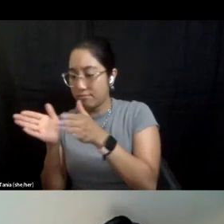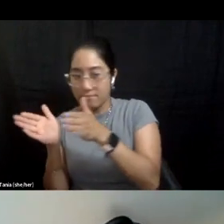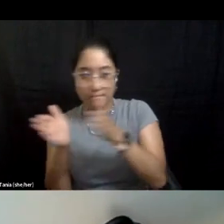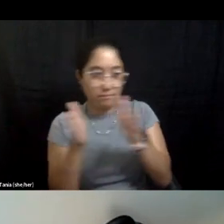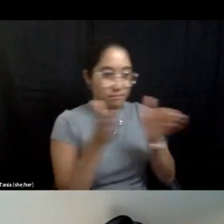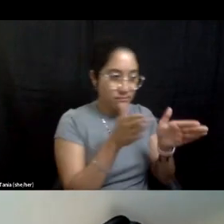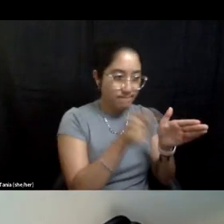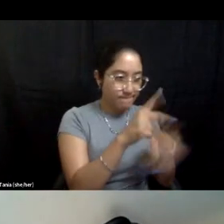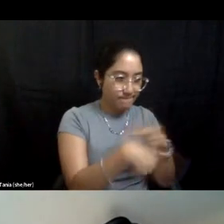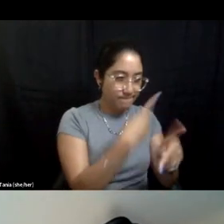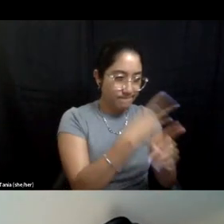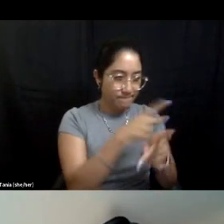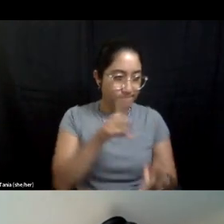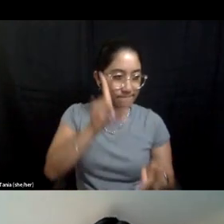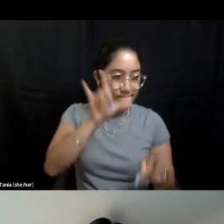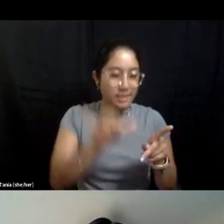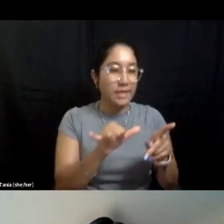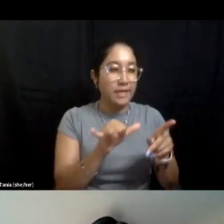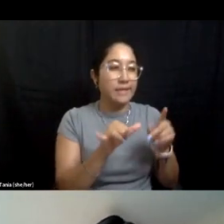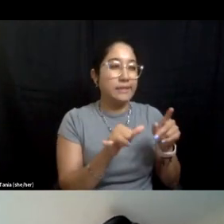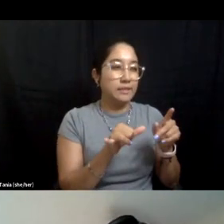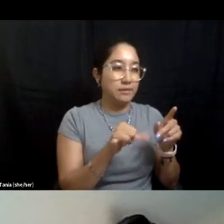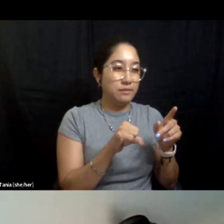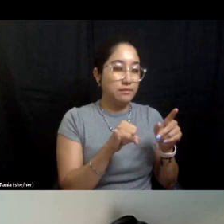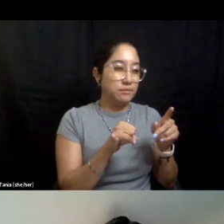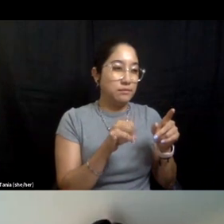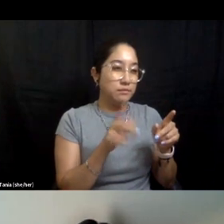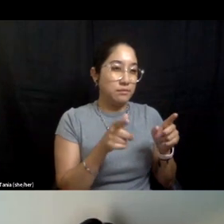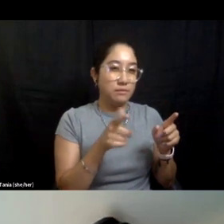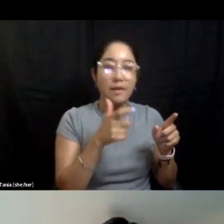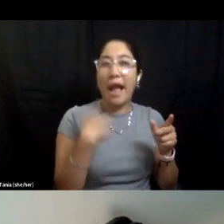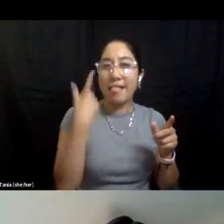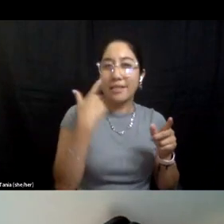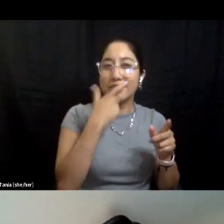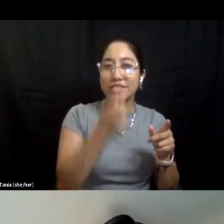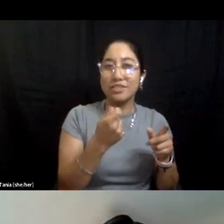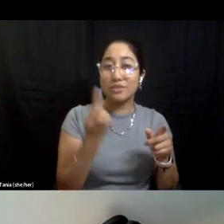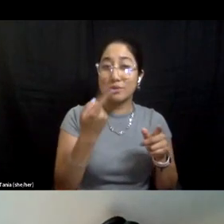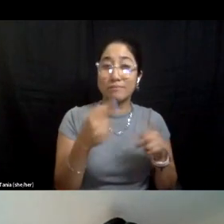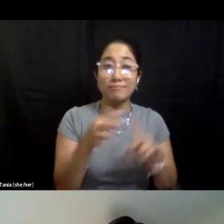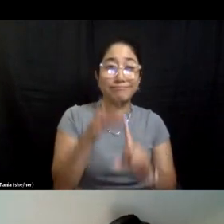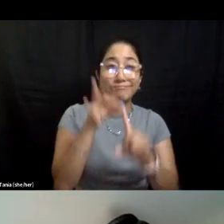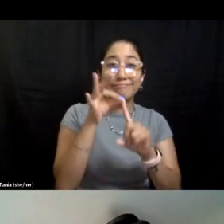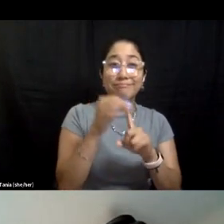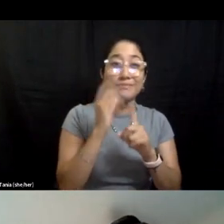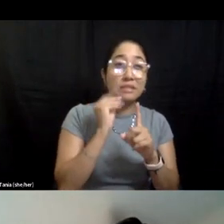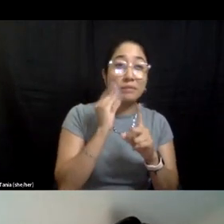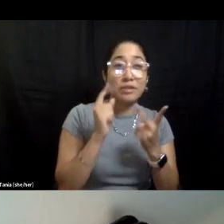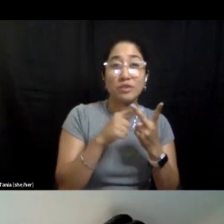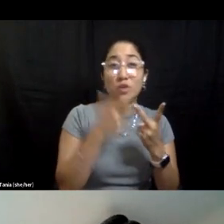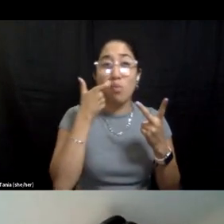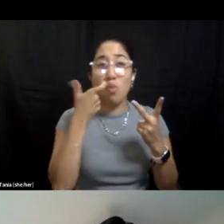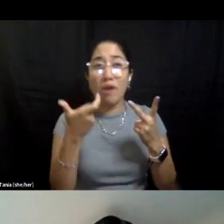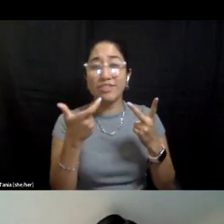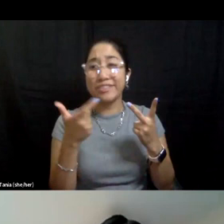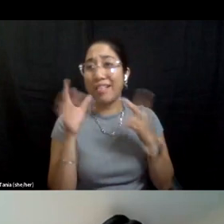type of playwriting occur? Because I think it's very interesting, like, was it a specific experience or just like, you know, from you watching too many of those